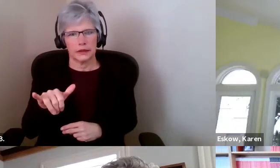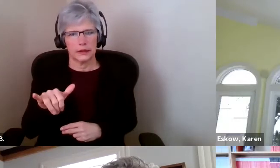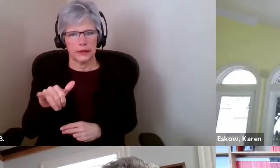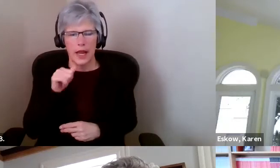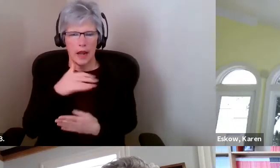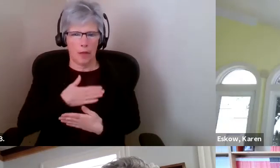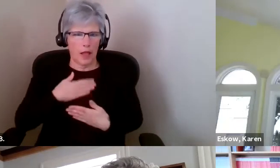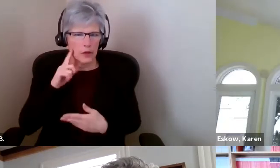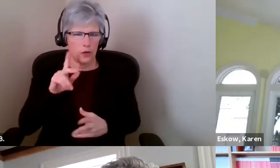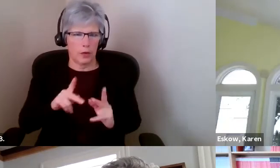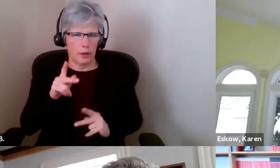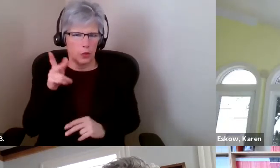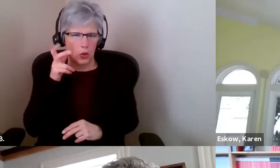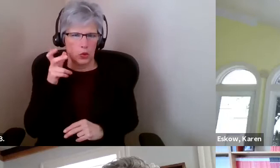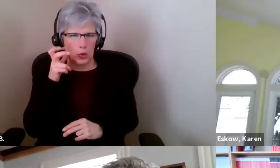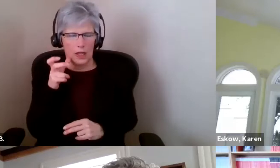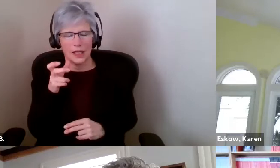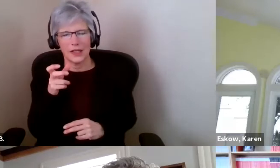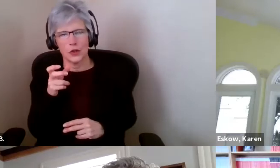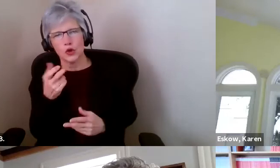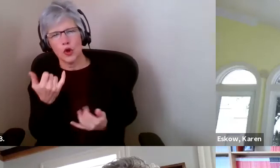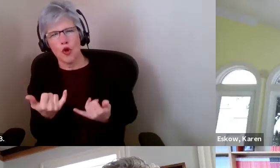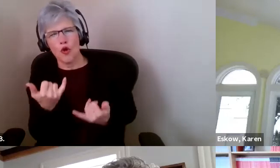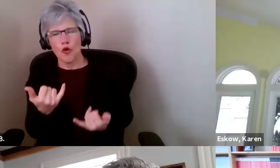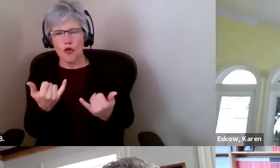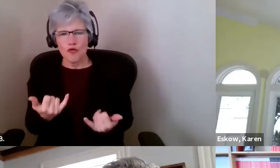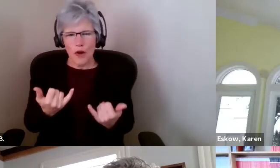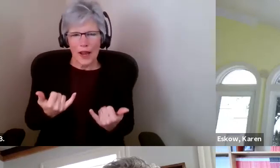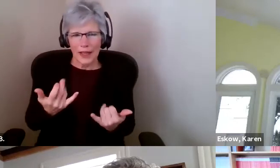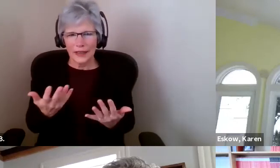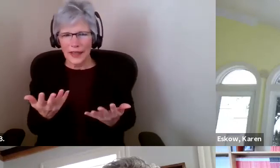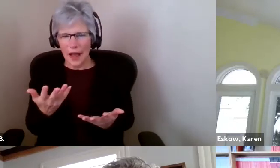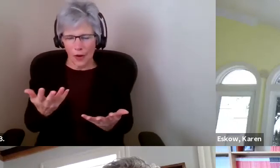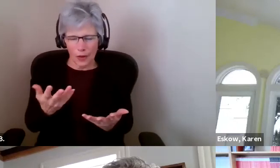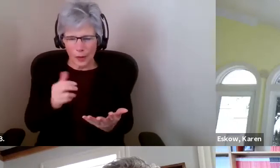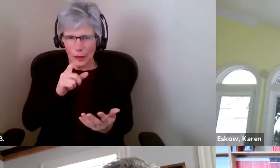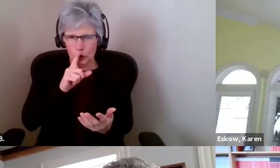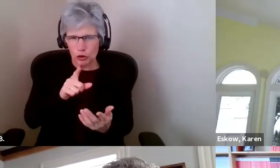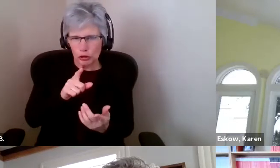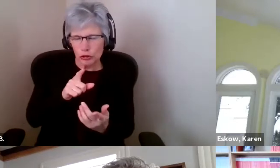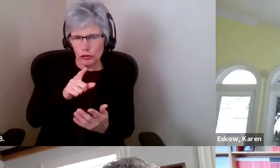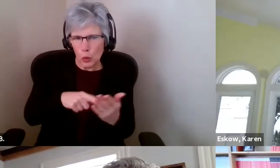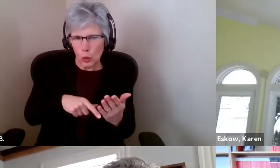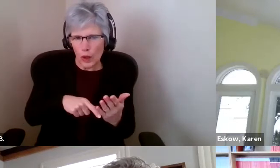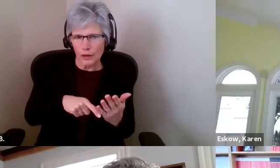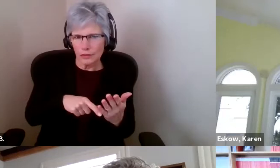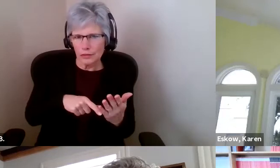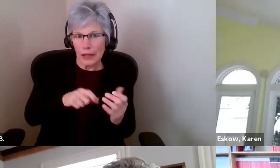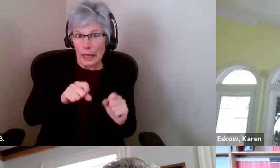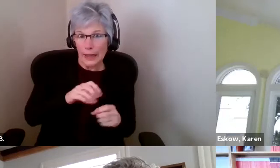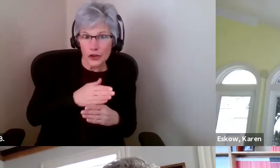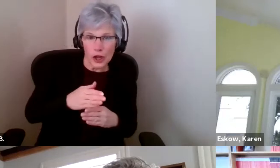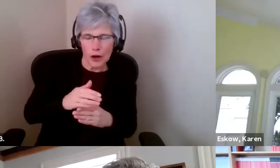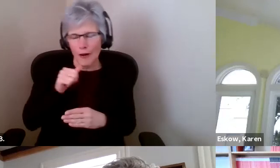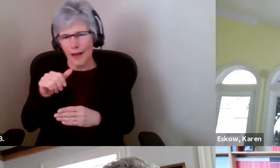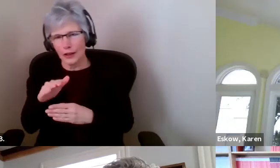So I don't know what the line is right now. I'm going to consult clearly with people in the college. But if there's a podcast